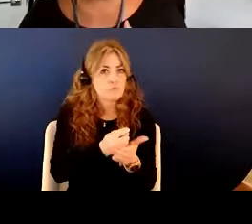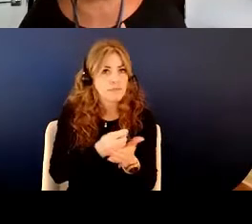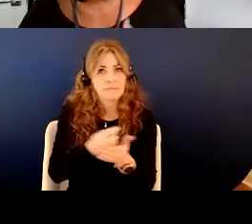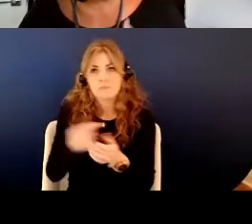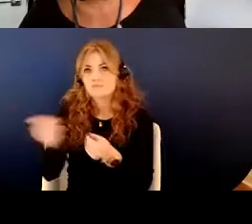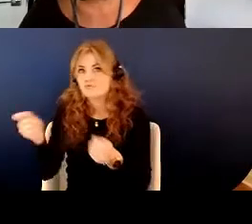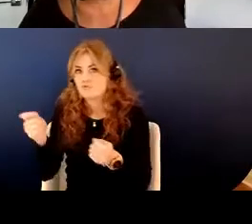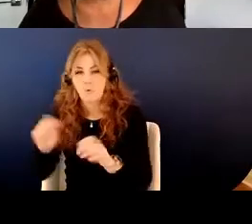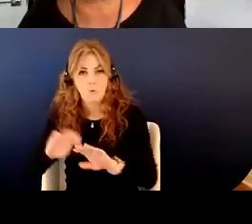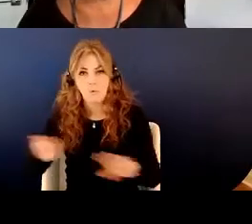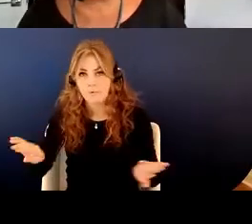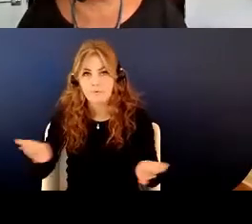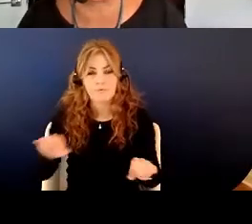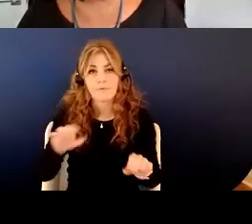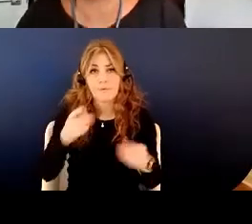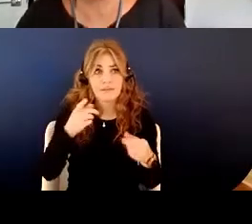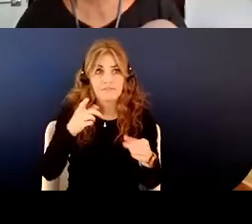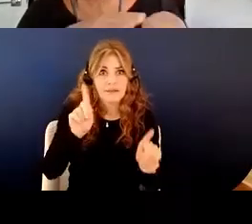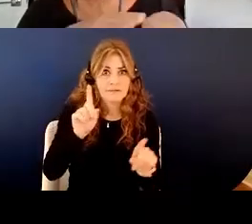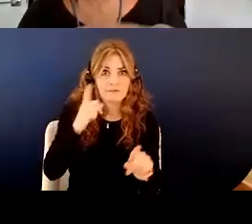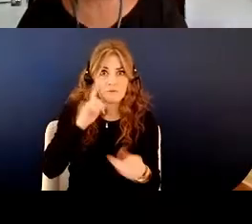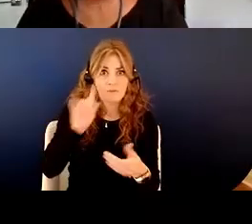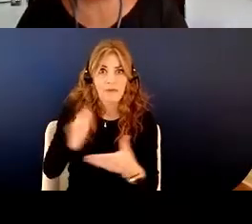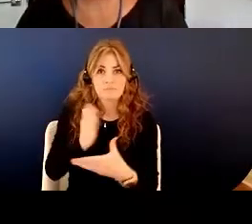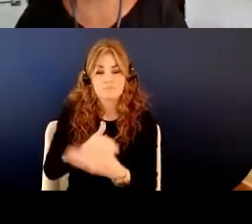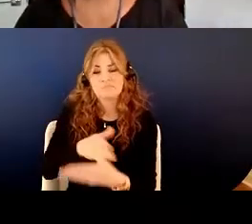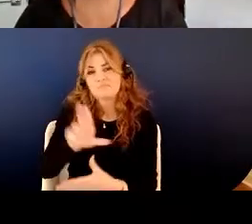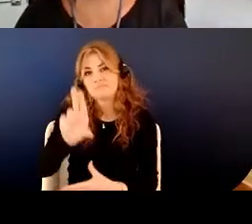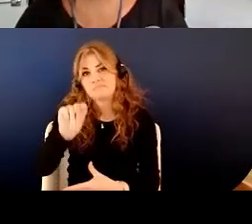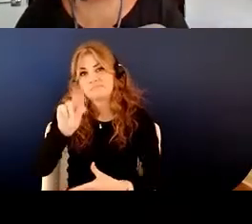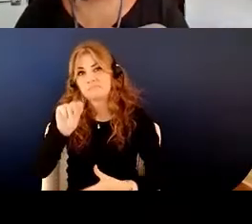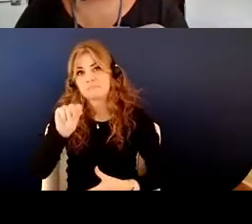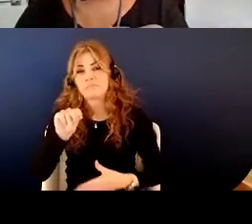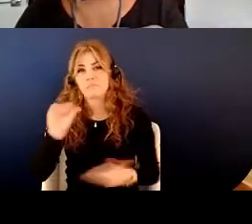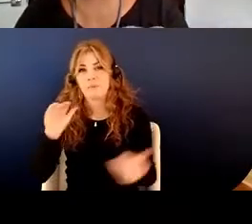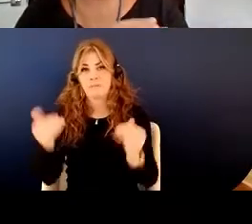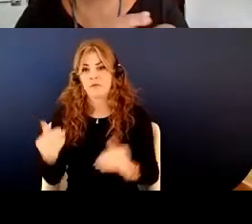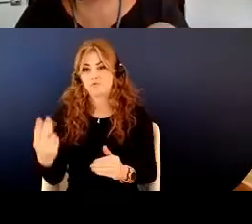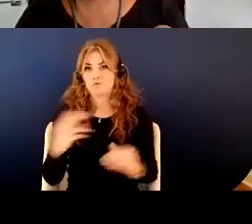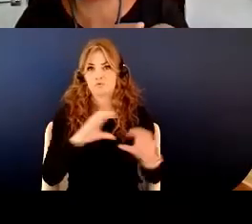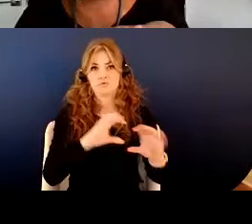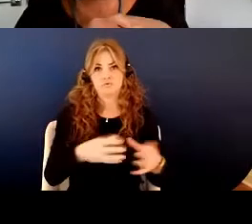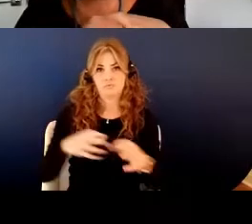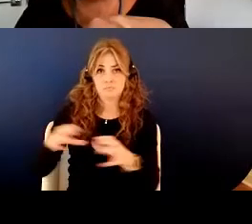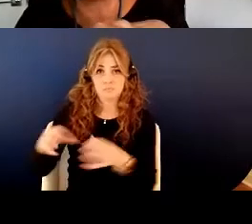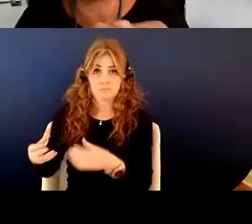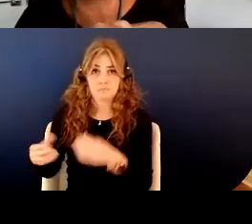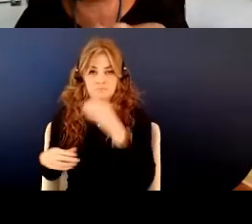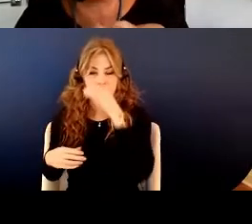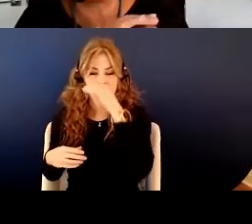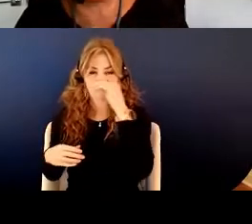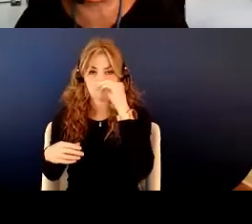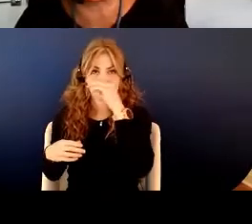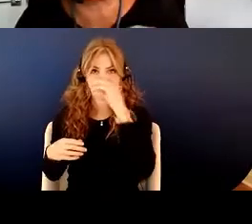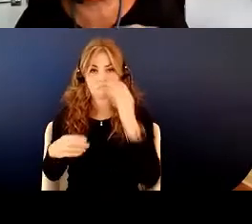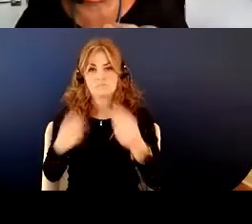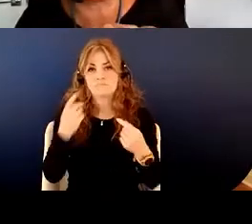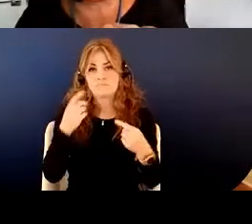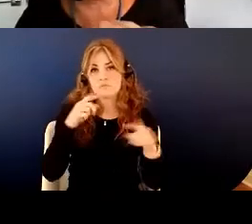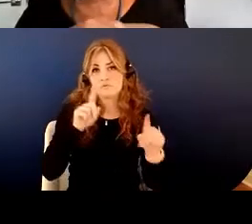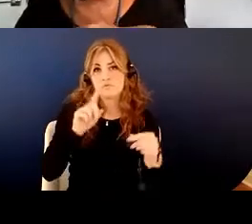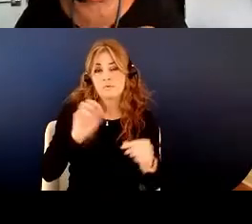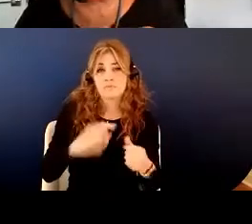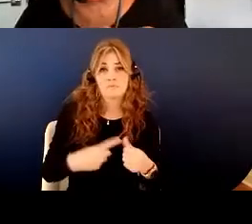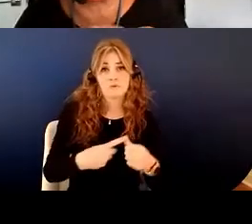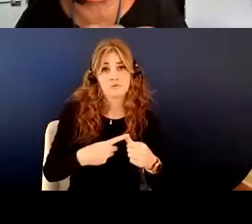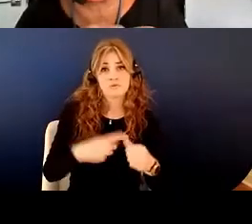looking at the effectiveness of an intervention, but instead we're comparing two groups. And in this case, the achievement of first